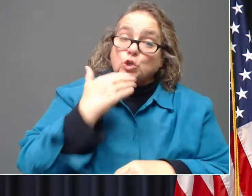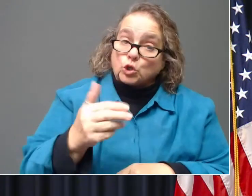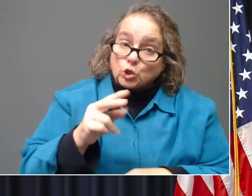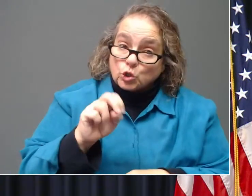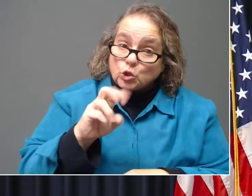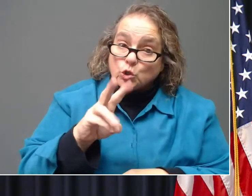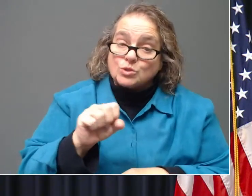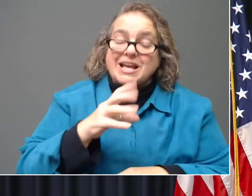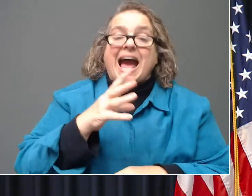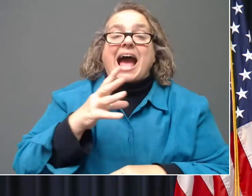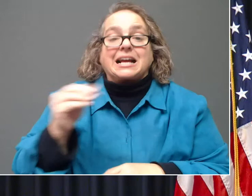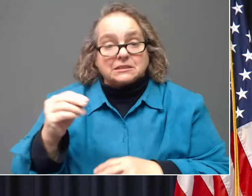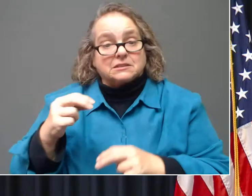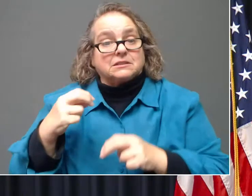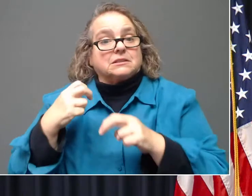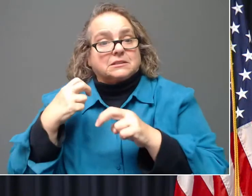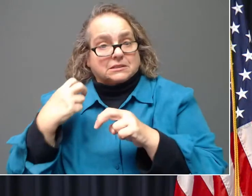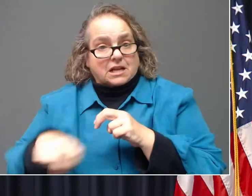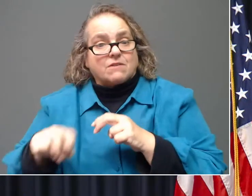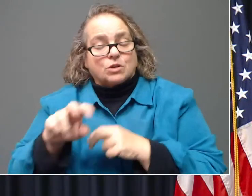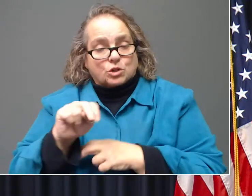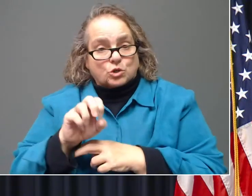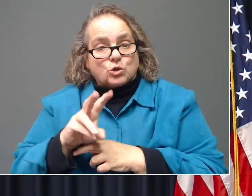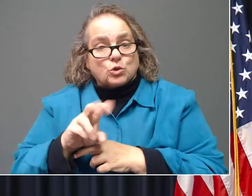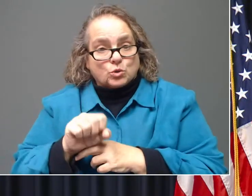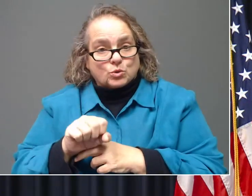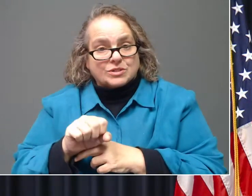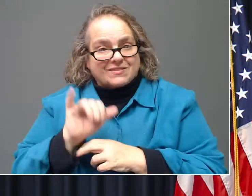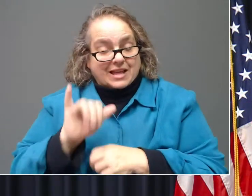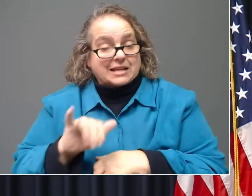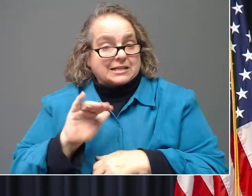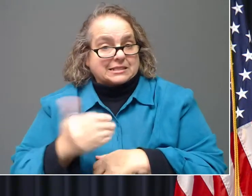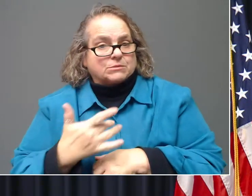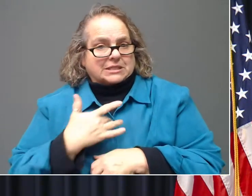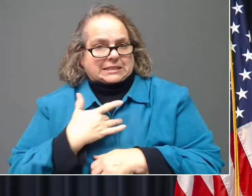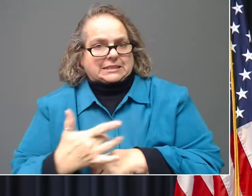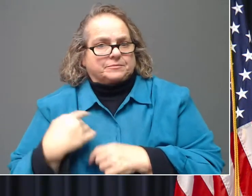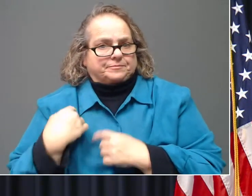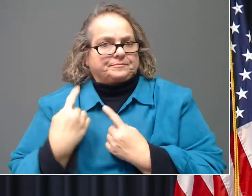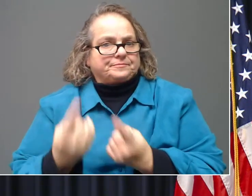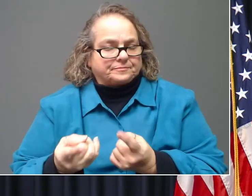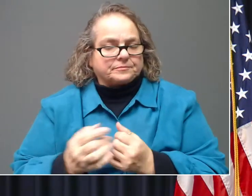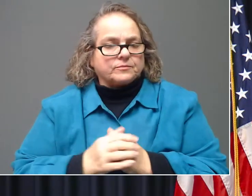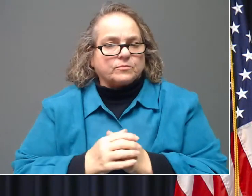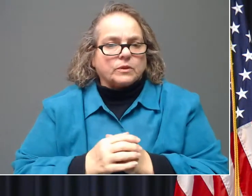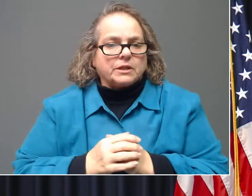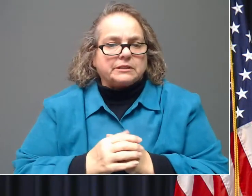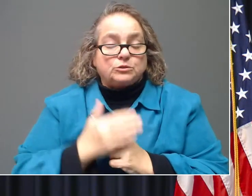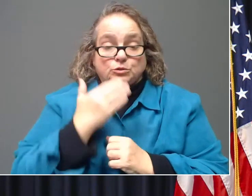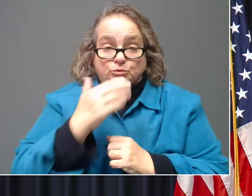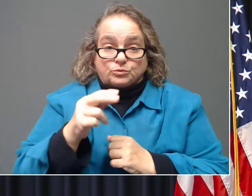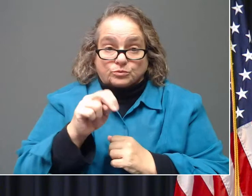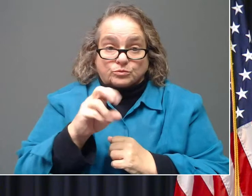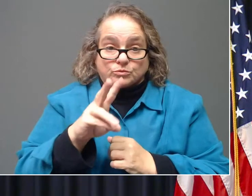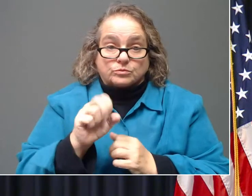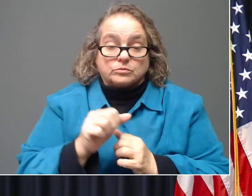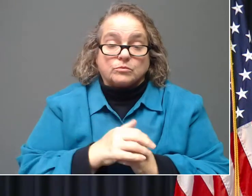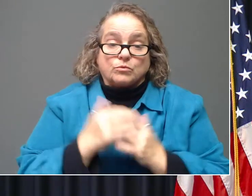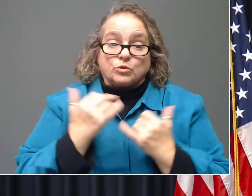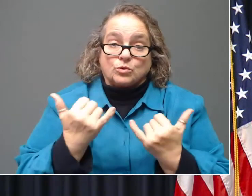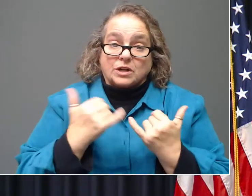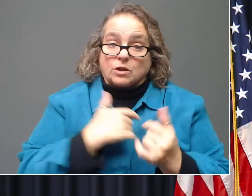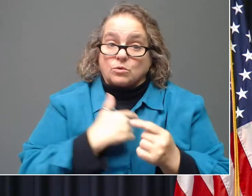tough news, and it seems like it's the trend we're seeing every day. Let's start with the good news. Today we're reporting